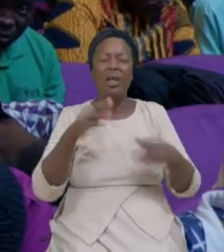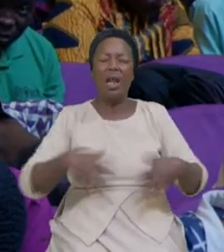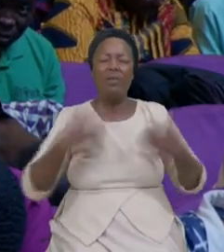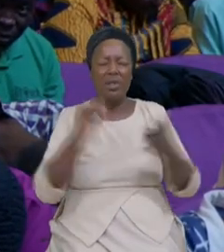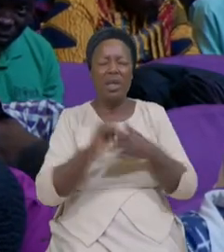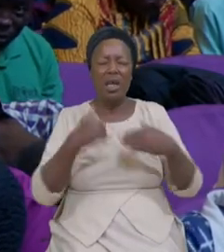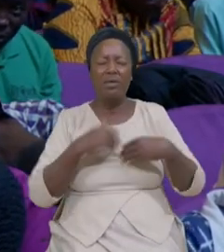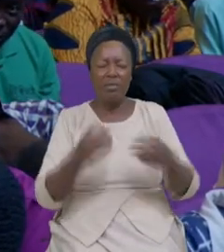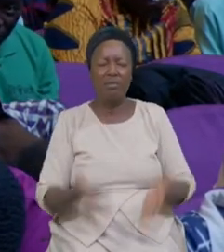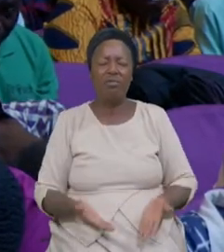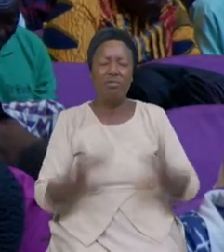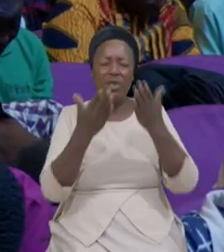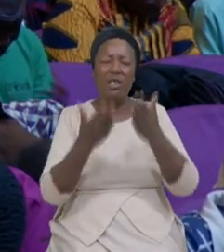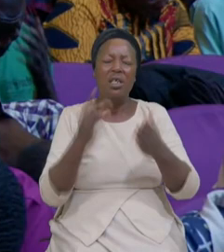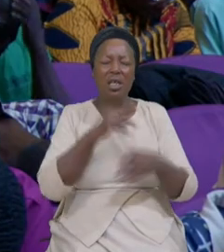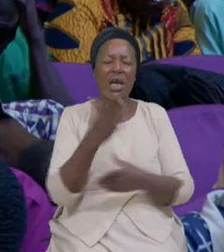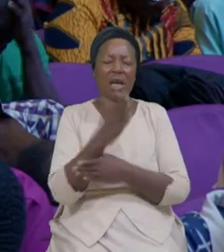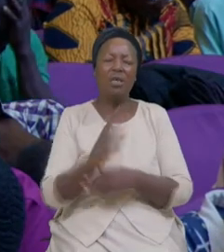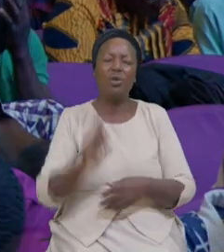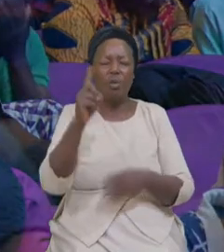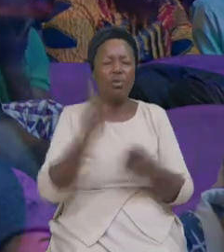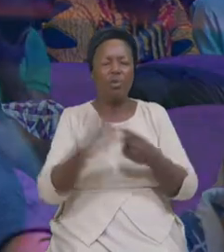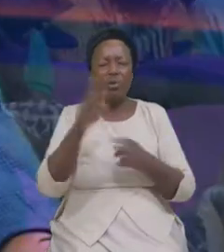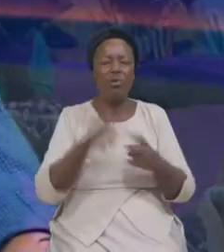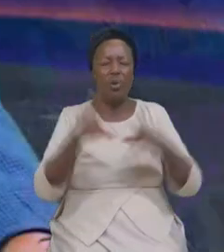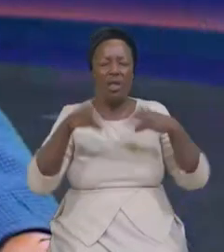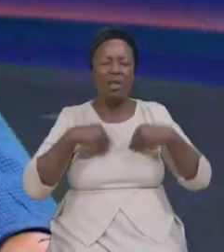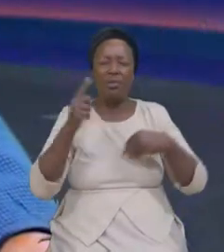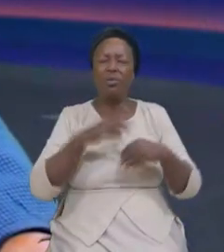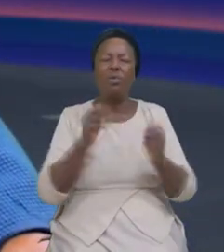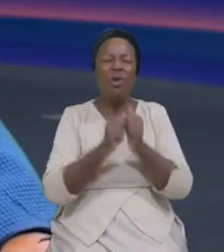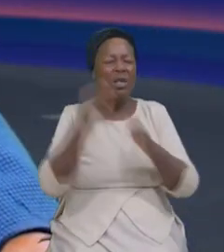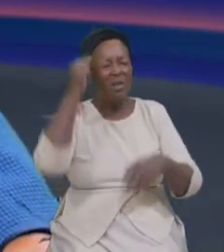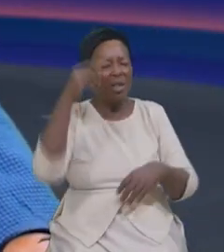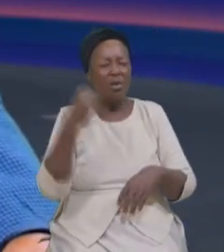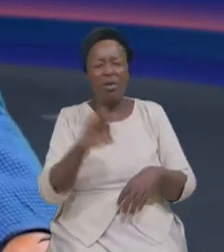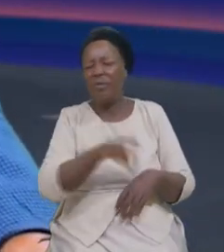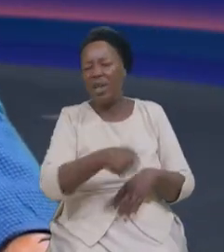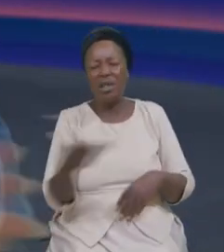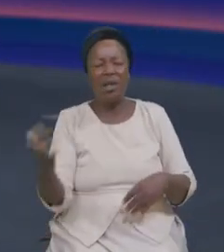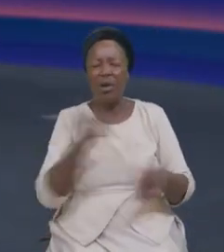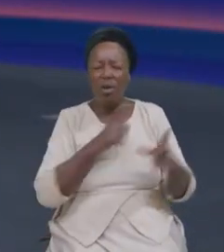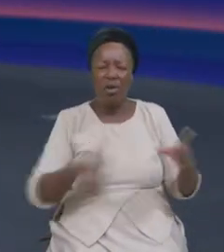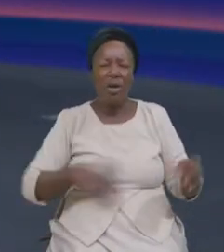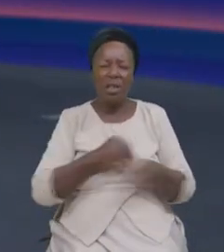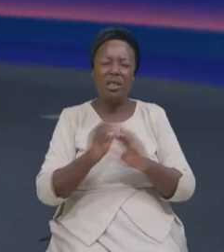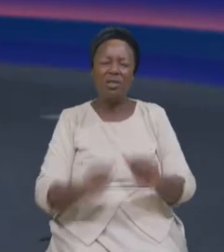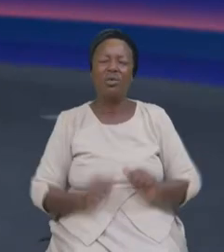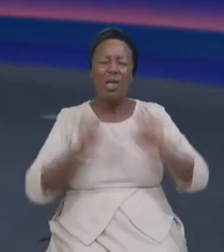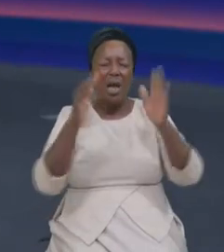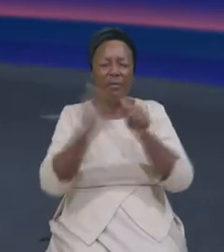lives unto you unreservedly, and they're going to love you now with all their heart, all their soul, all their mind, and